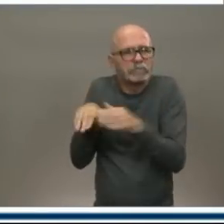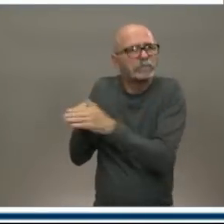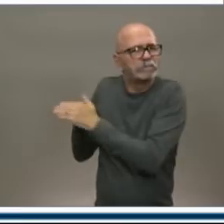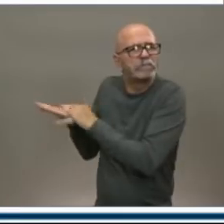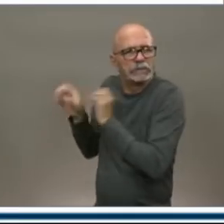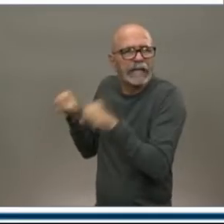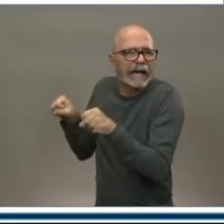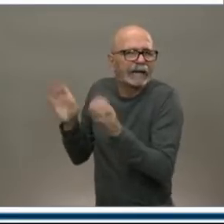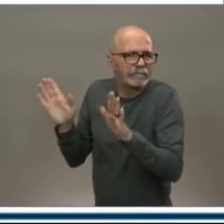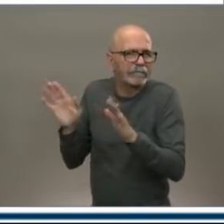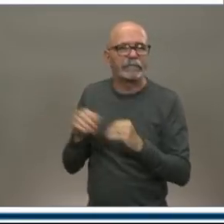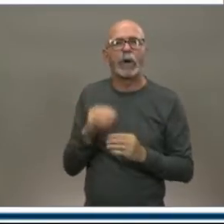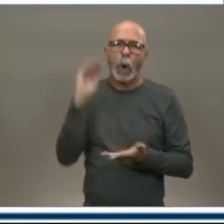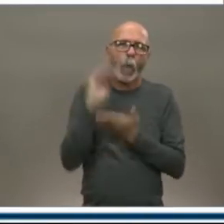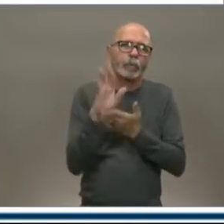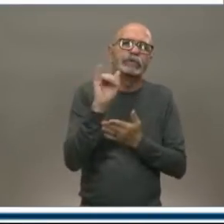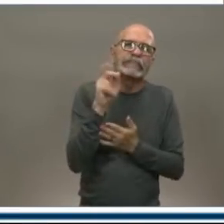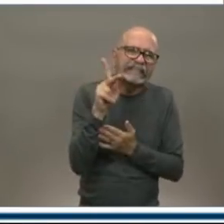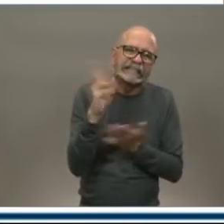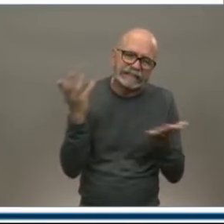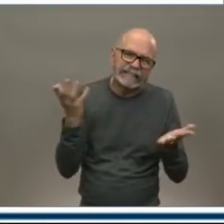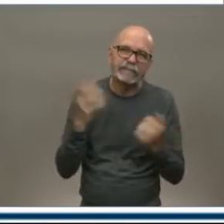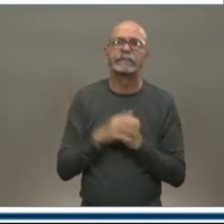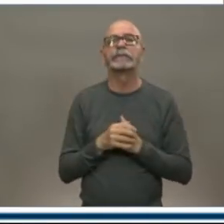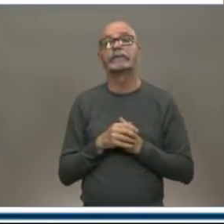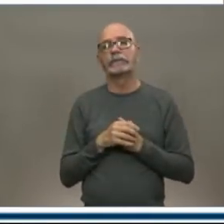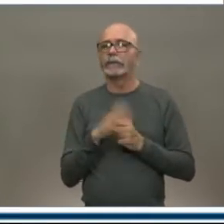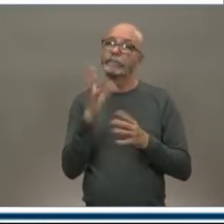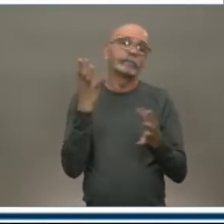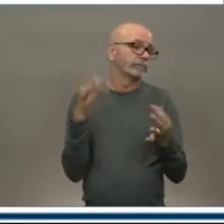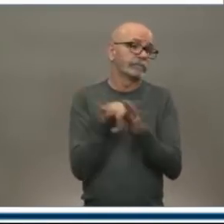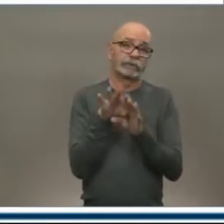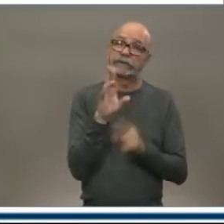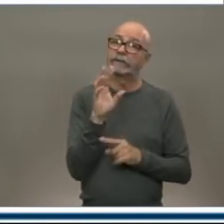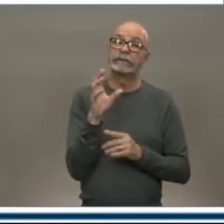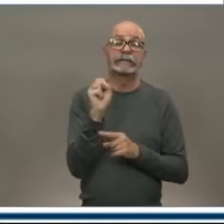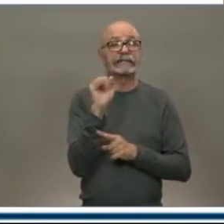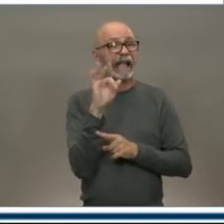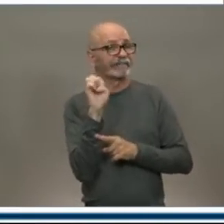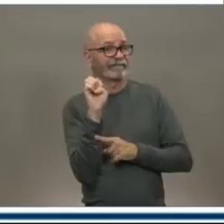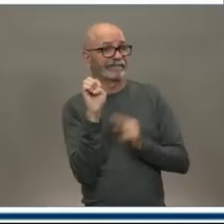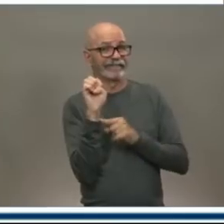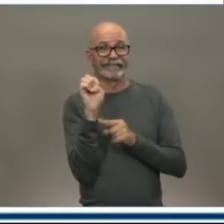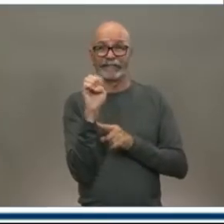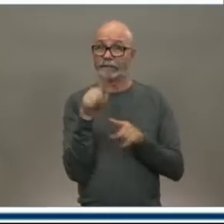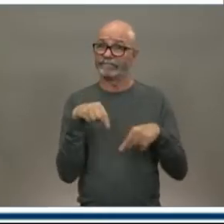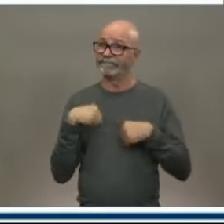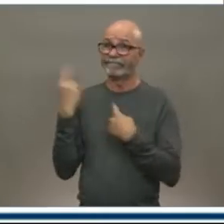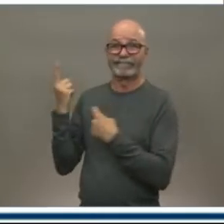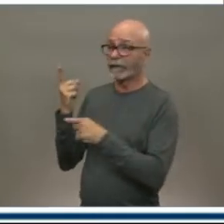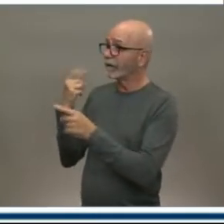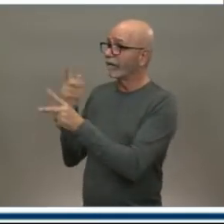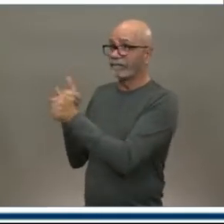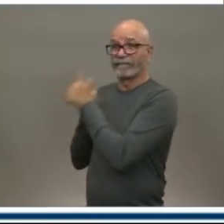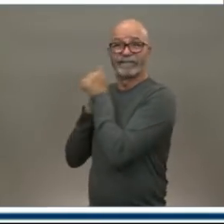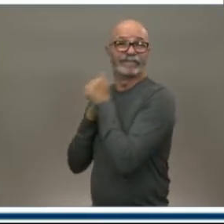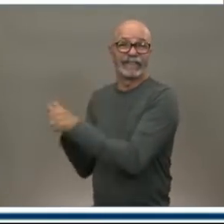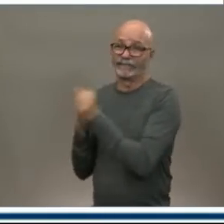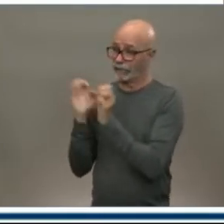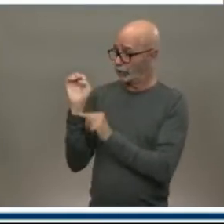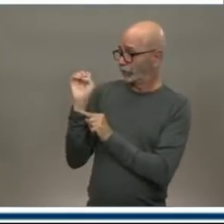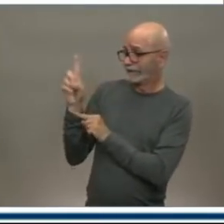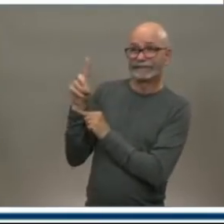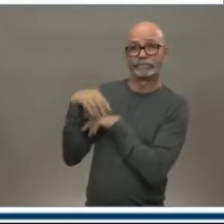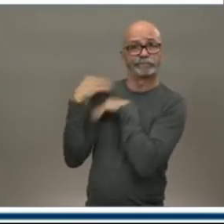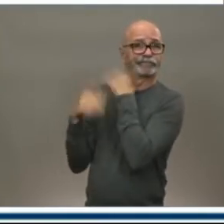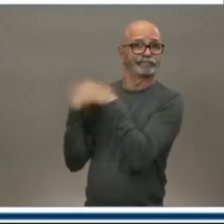that provide the appropriate level of safety. And it's taken some time to work through all that. Always with education, making sure that they were